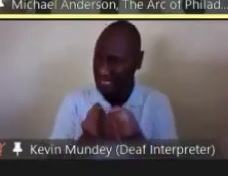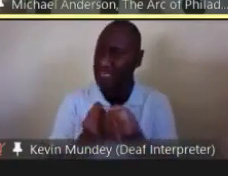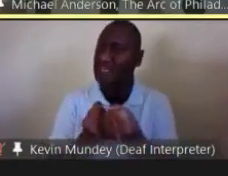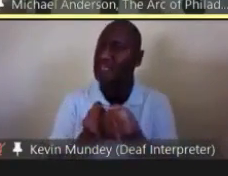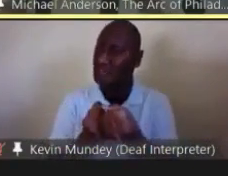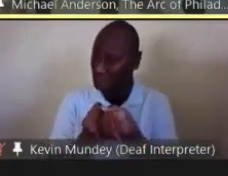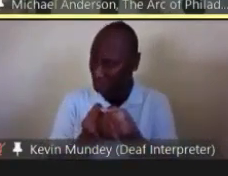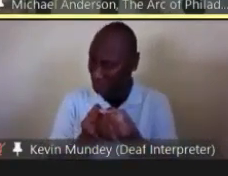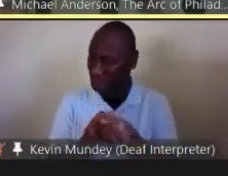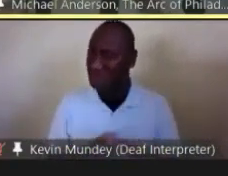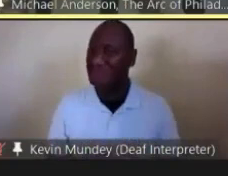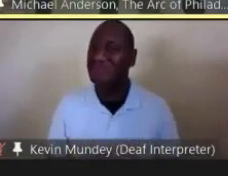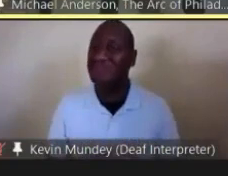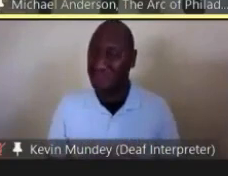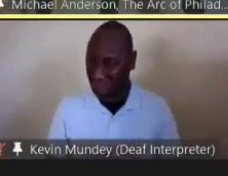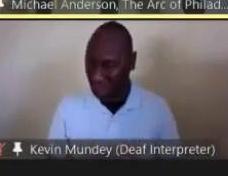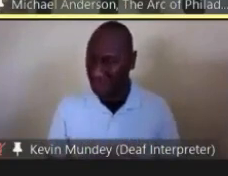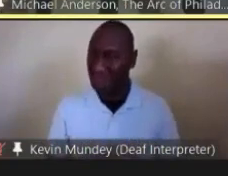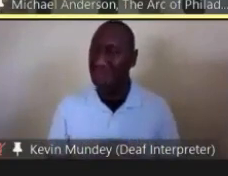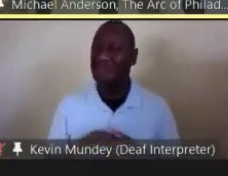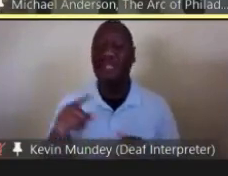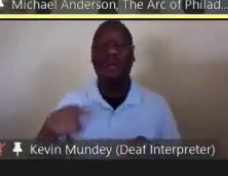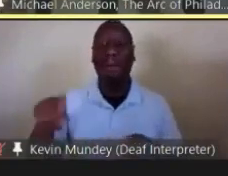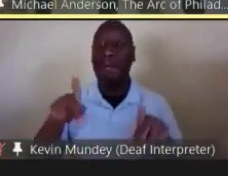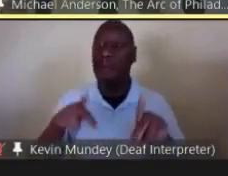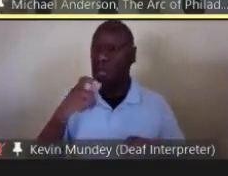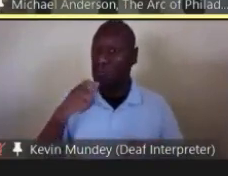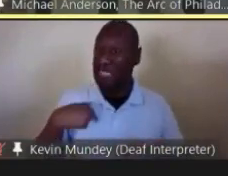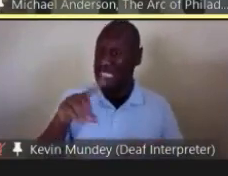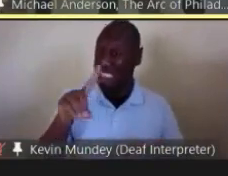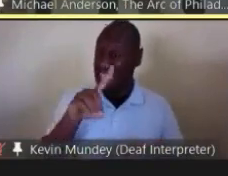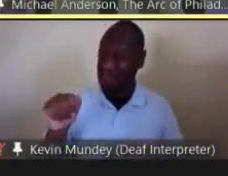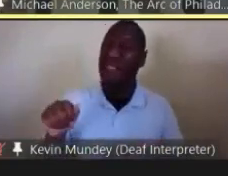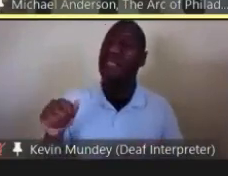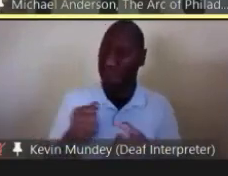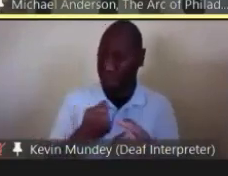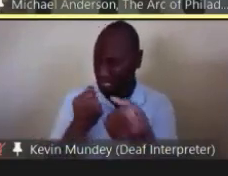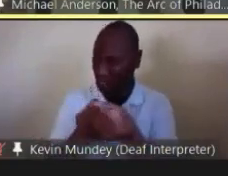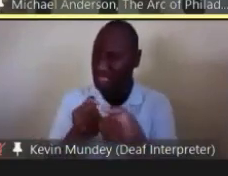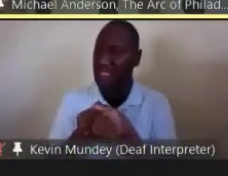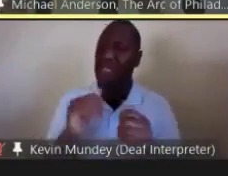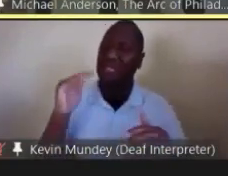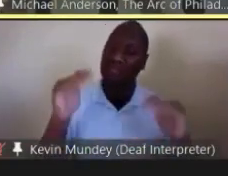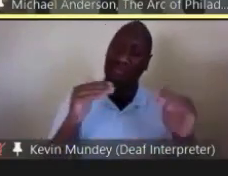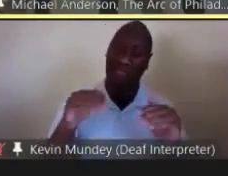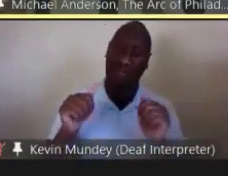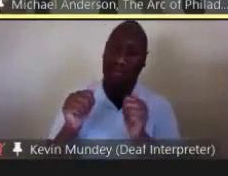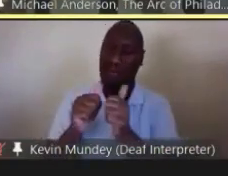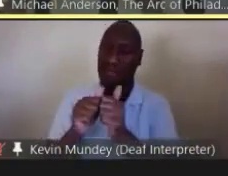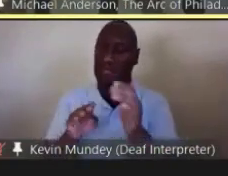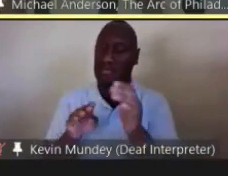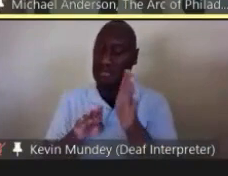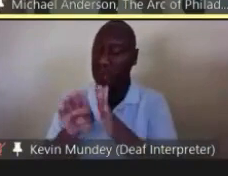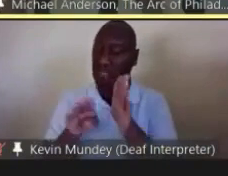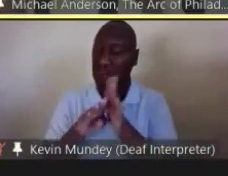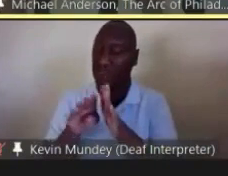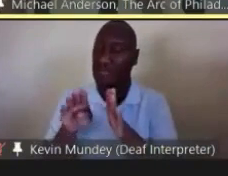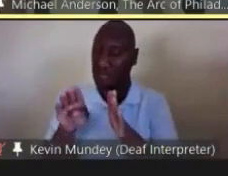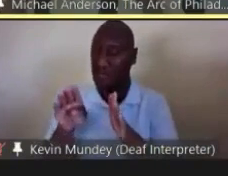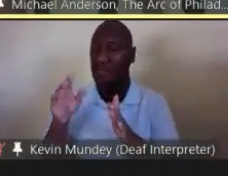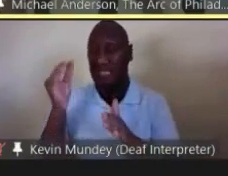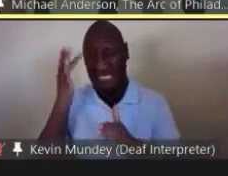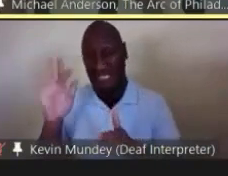for people with disabilities and or developmental disabilities, IDD. Our